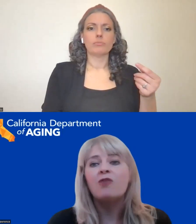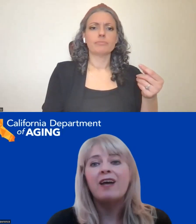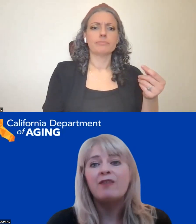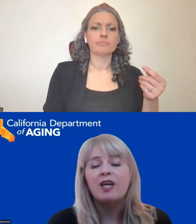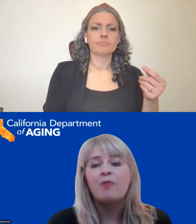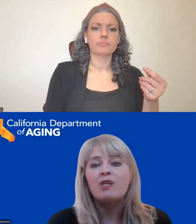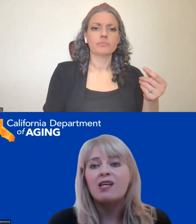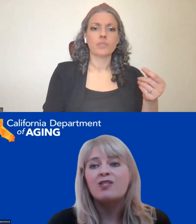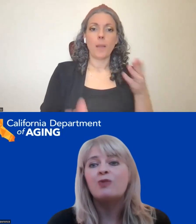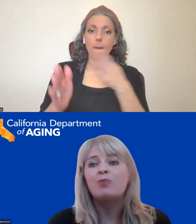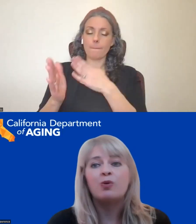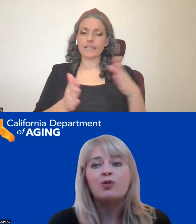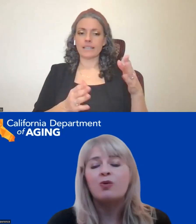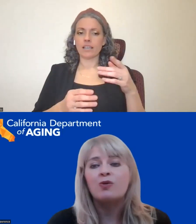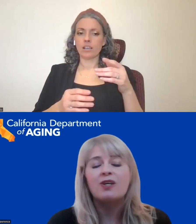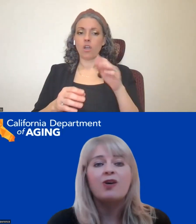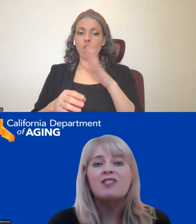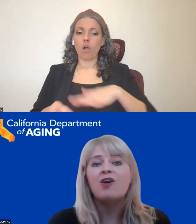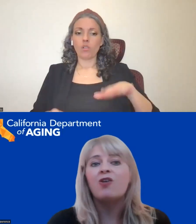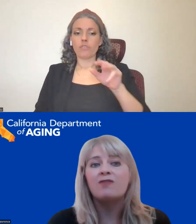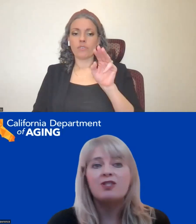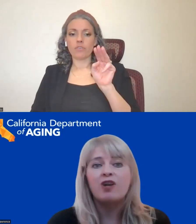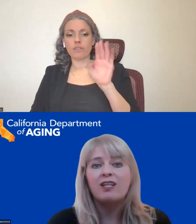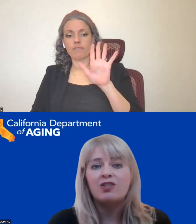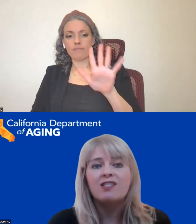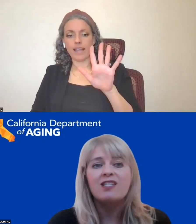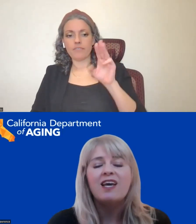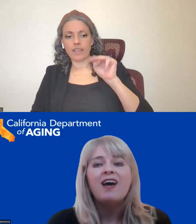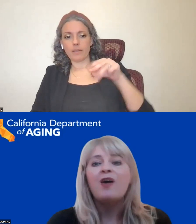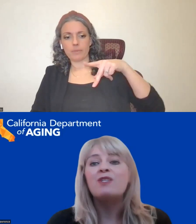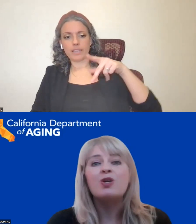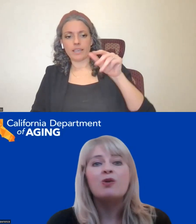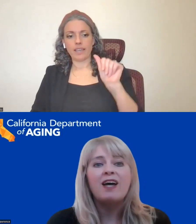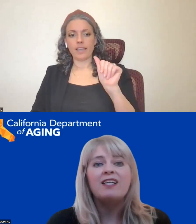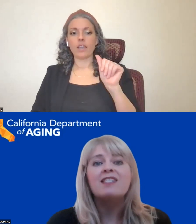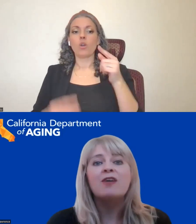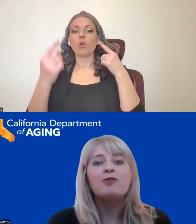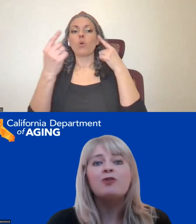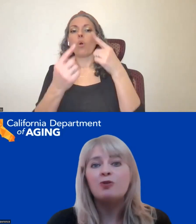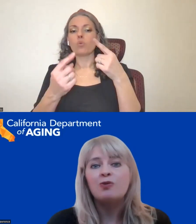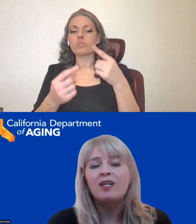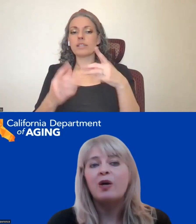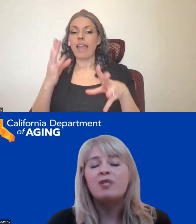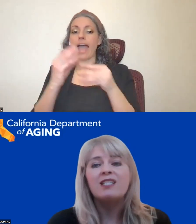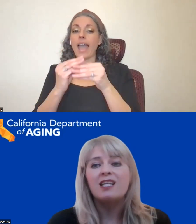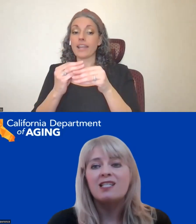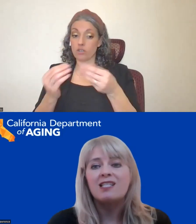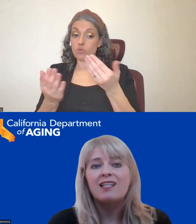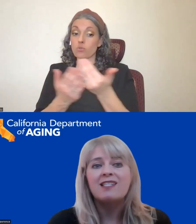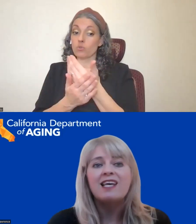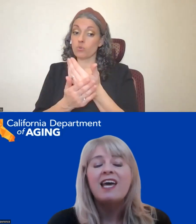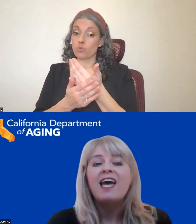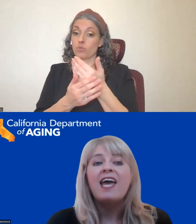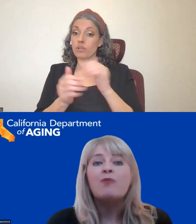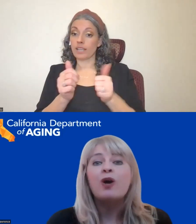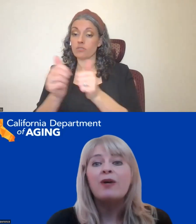across all 5 of the MPA's bold goals across all of the strategies. This year, we've added several new and updated data